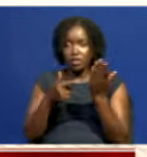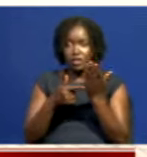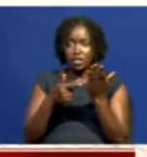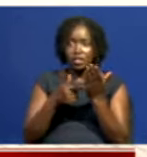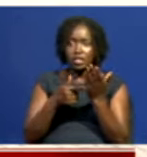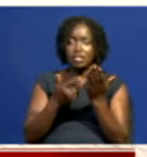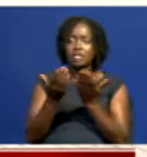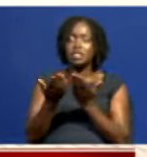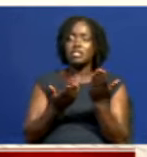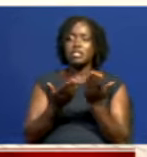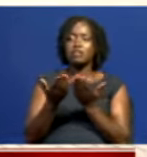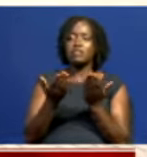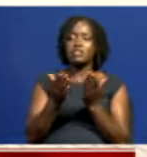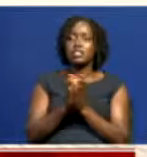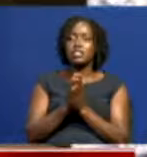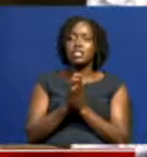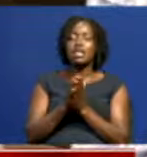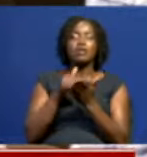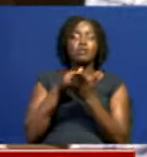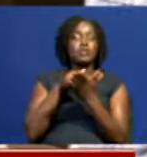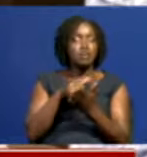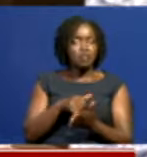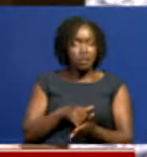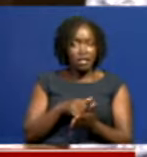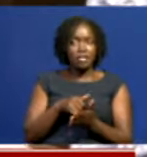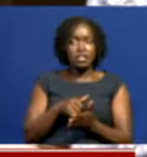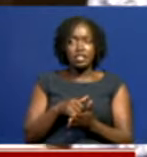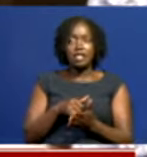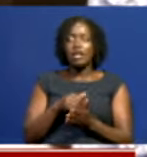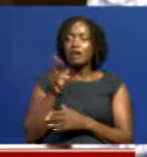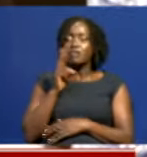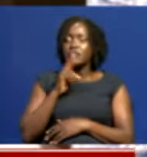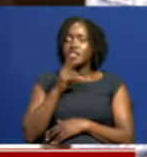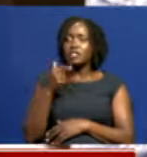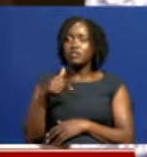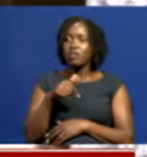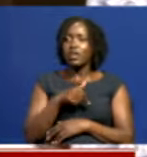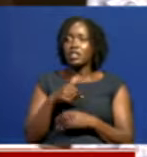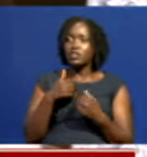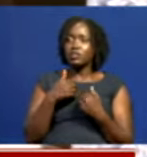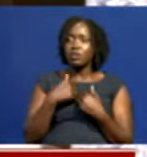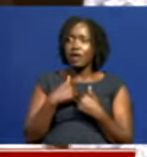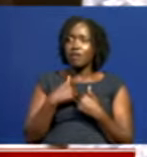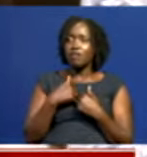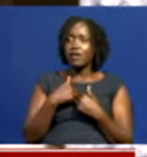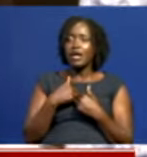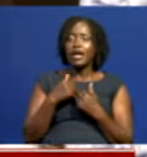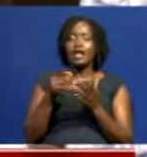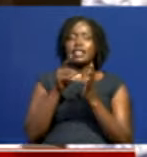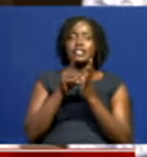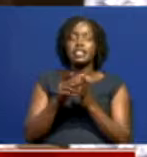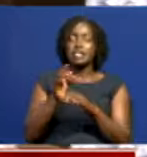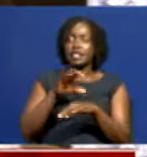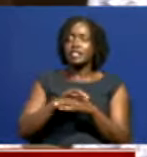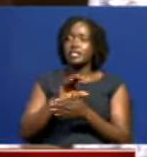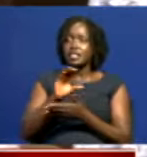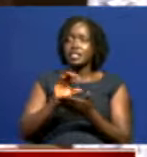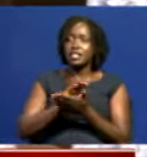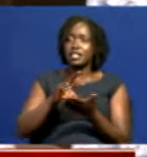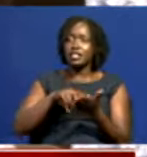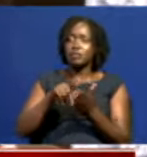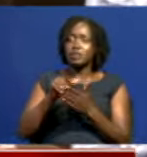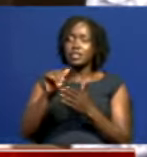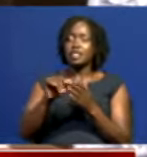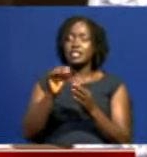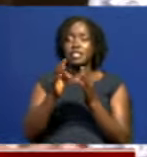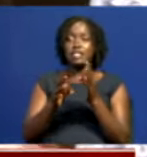the services were in jeopardy. It's very risky for us to have not to have a data recovery center, because it would mean that in the